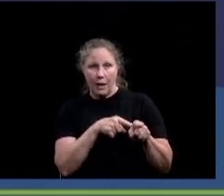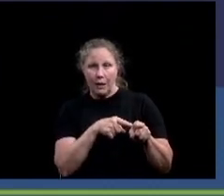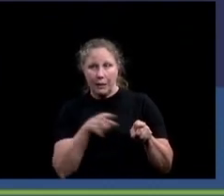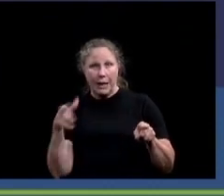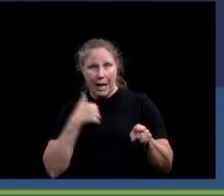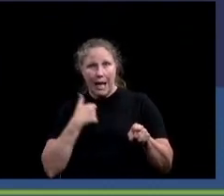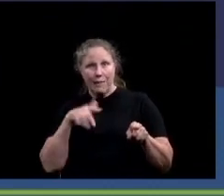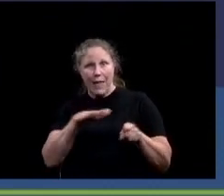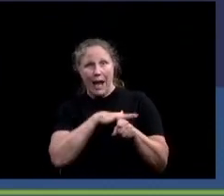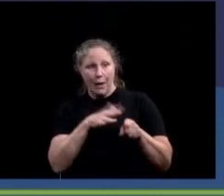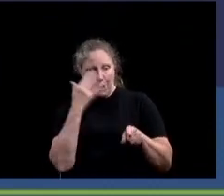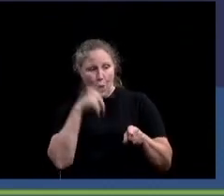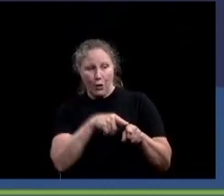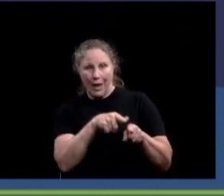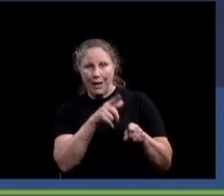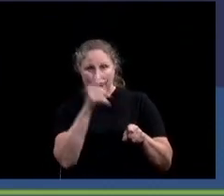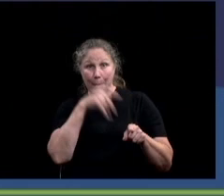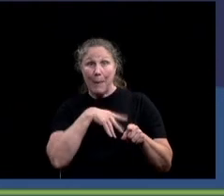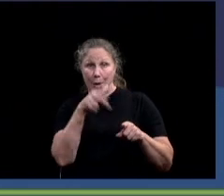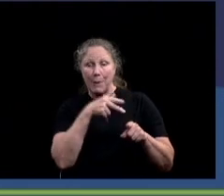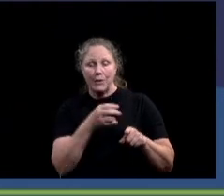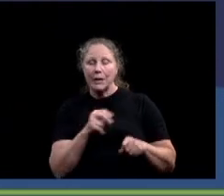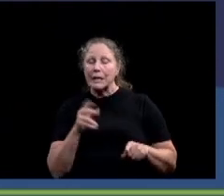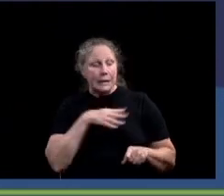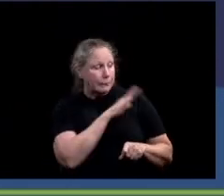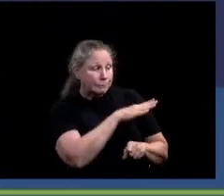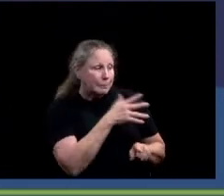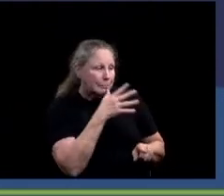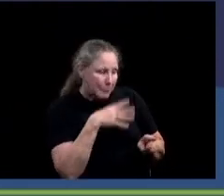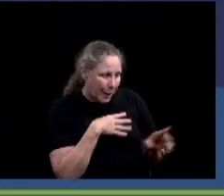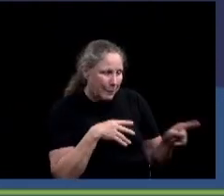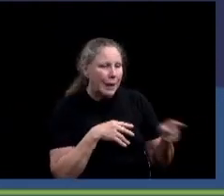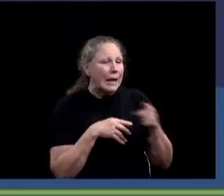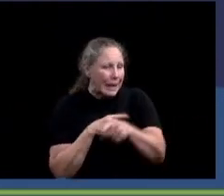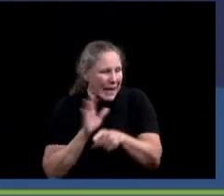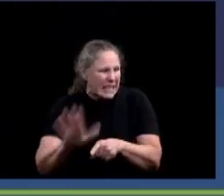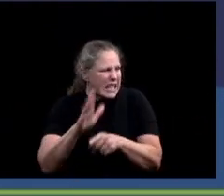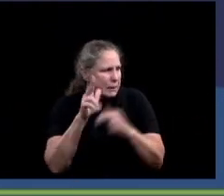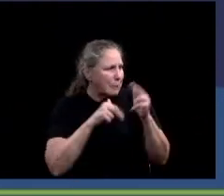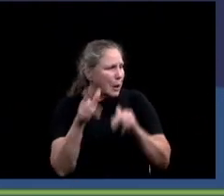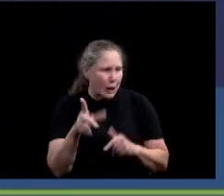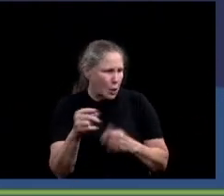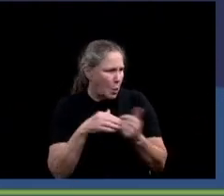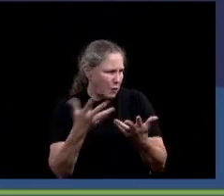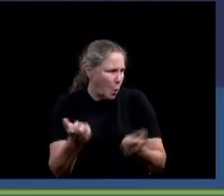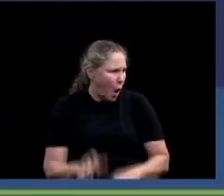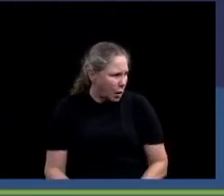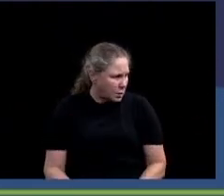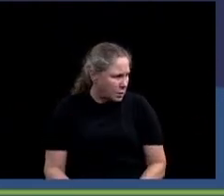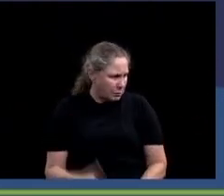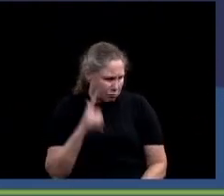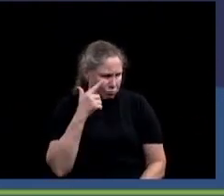ma'am, he owns the building. You do what he wants to with his steps. But imagine had he not known that man.